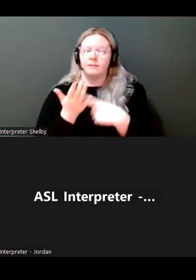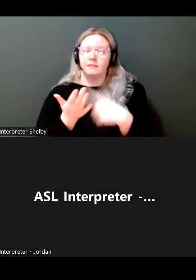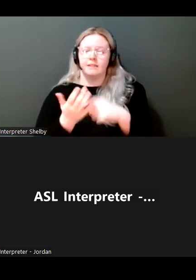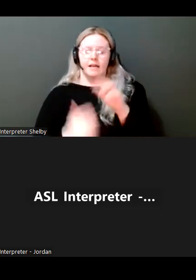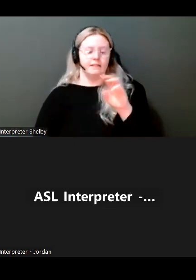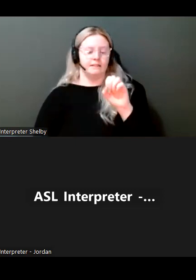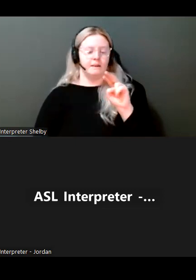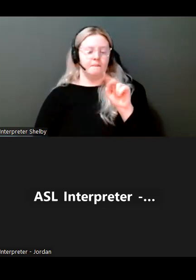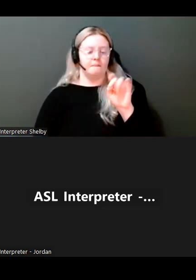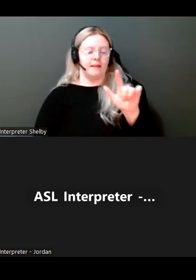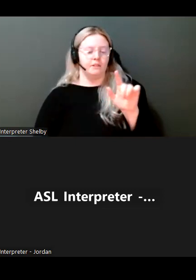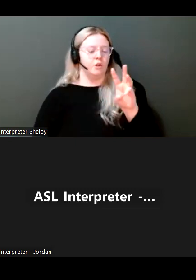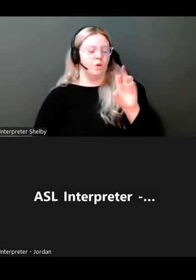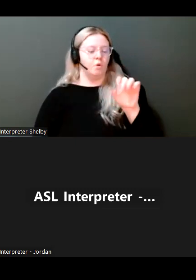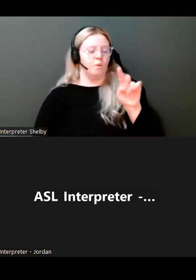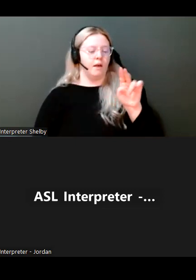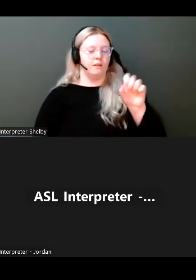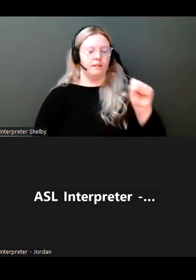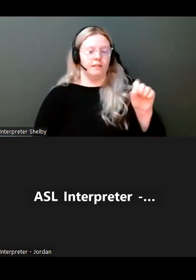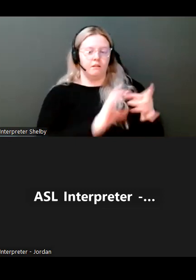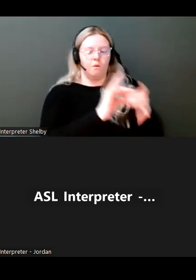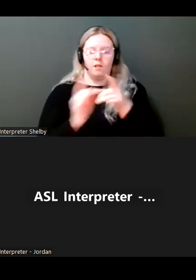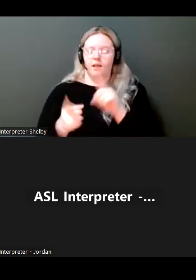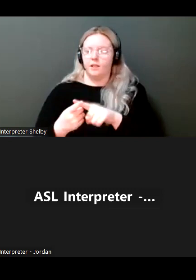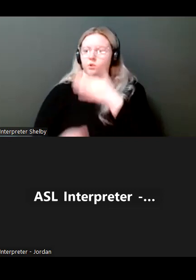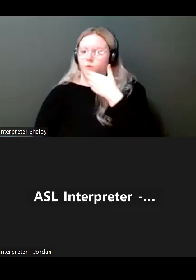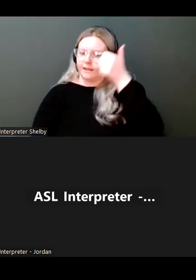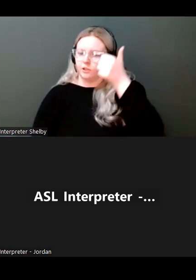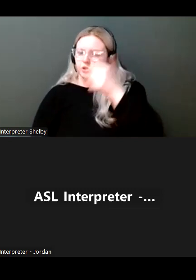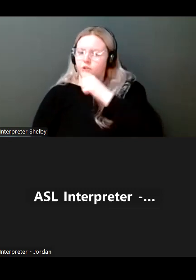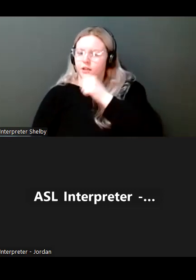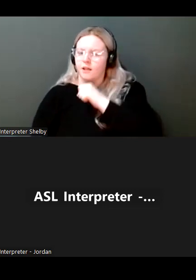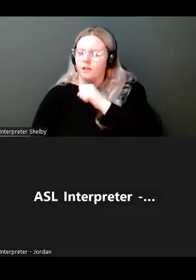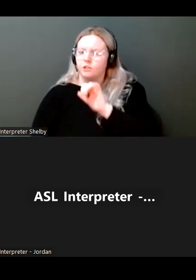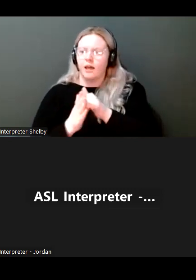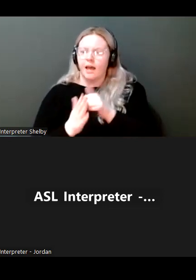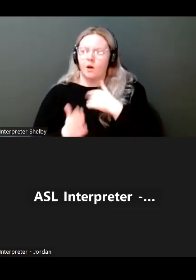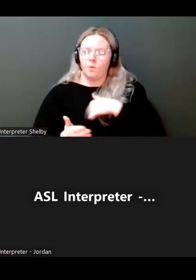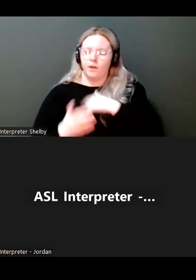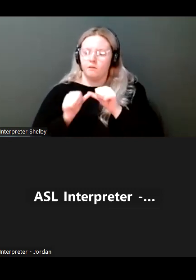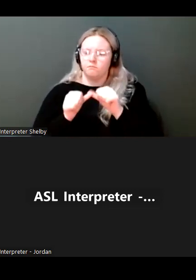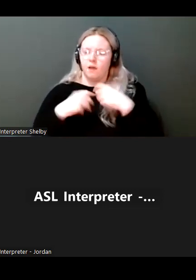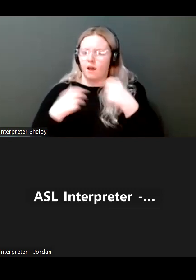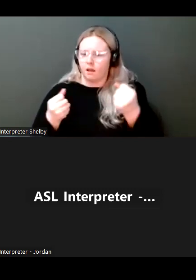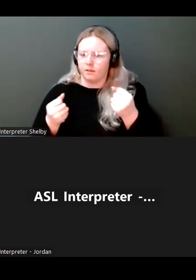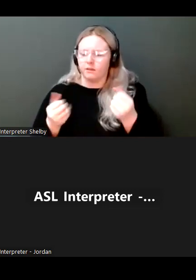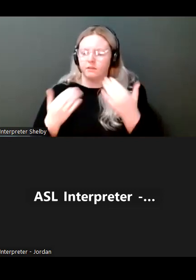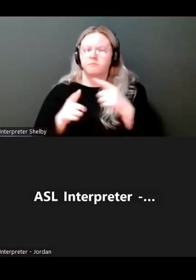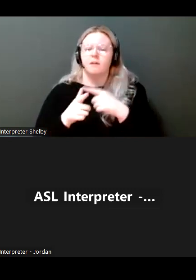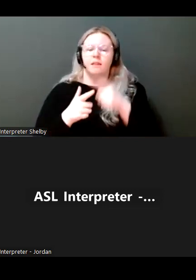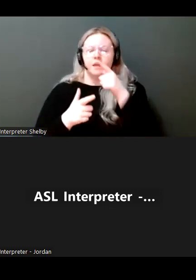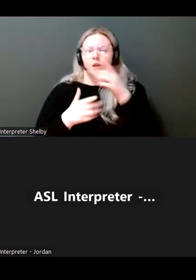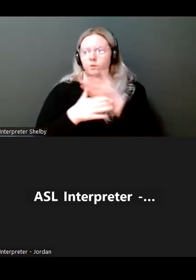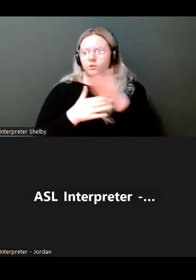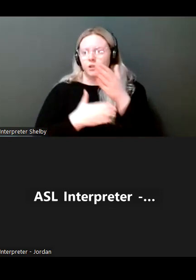relates to healthy aging and how we can stay mentally well as we age. And finally, I'm going to end by sharing some of the resources, some mental health